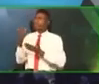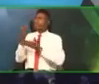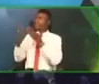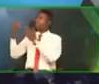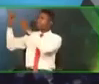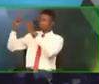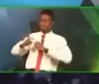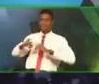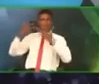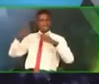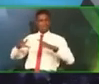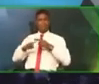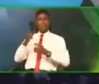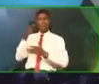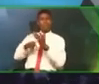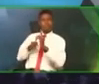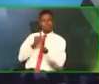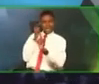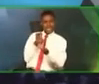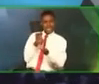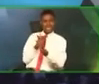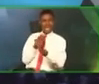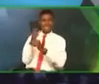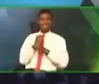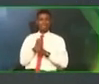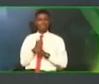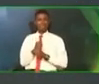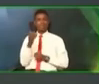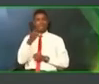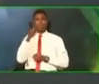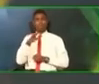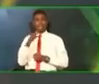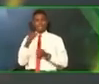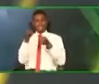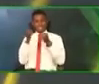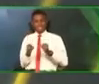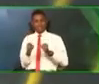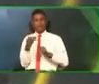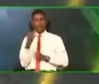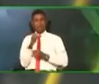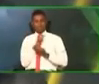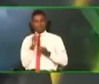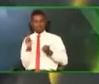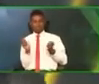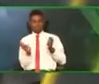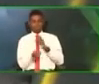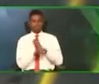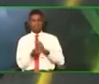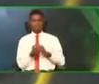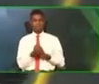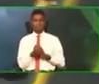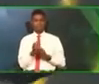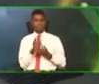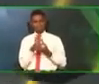I received? There must be a system of conversion. Now, watch this. This